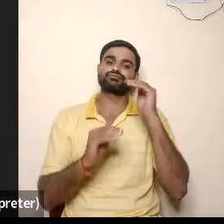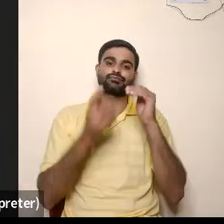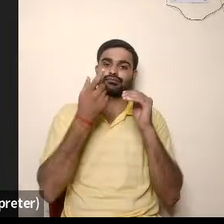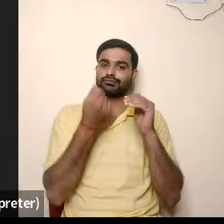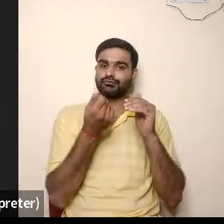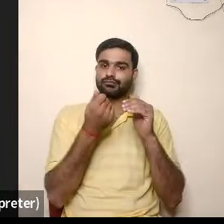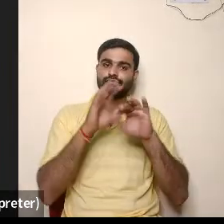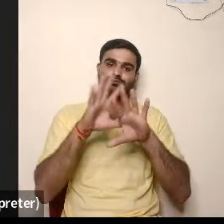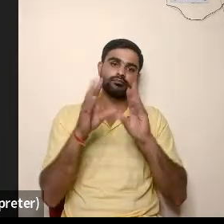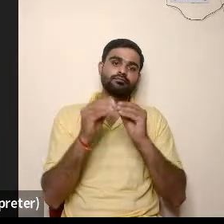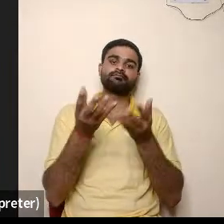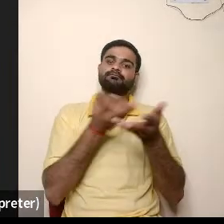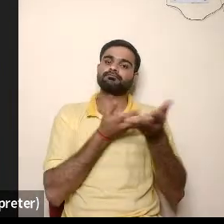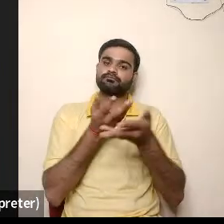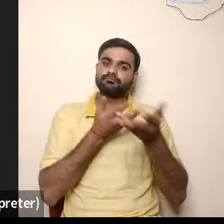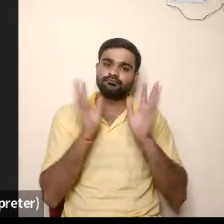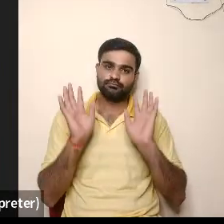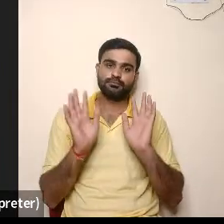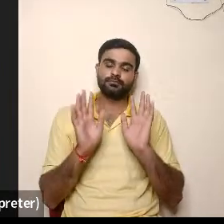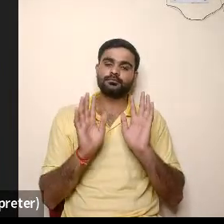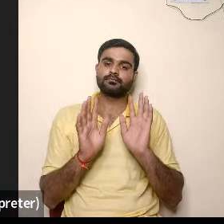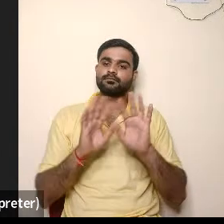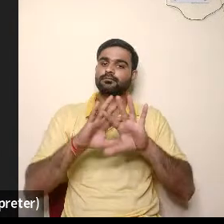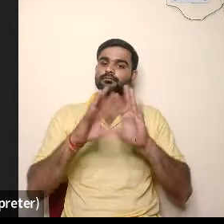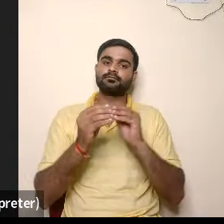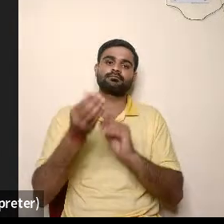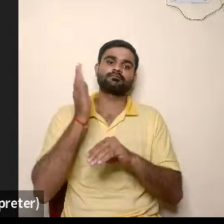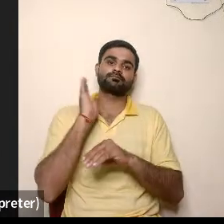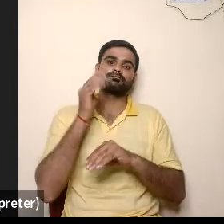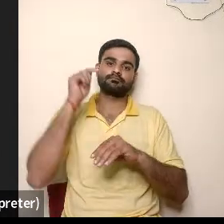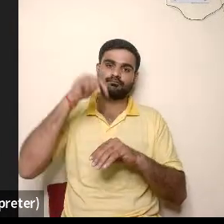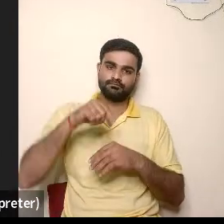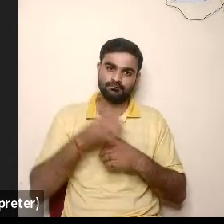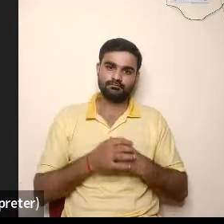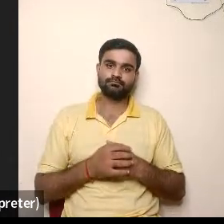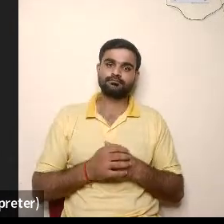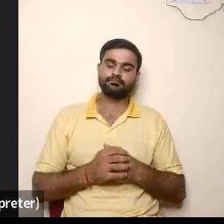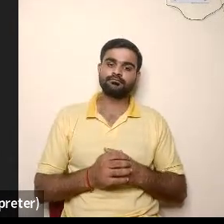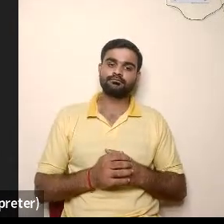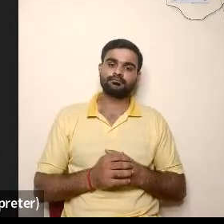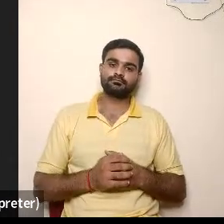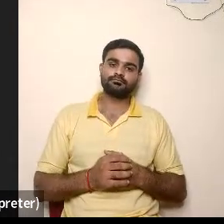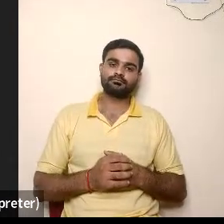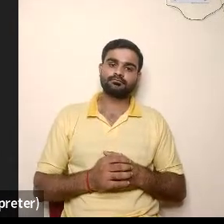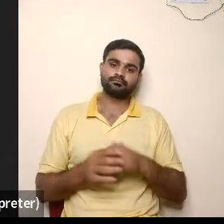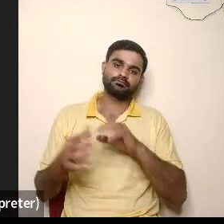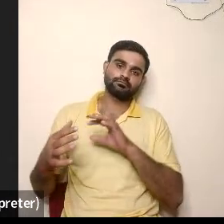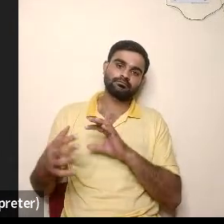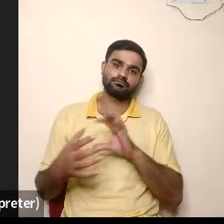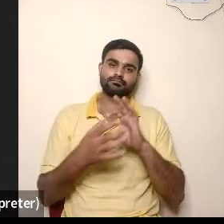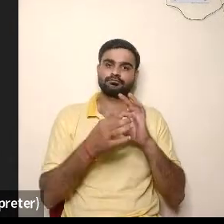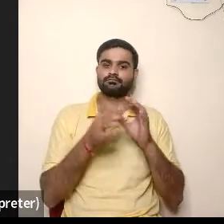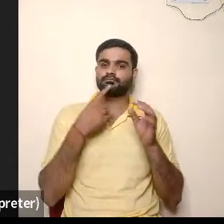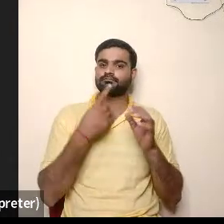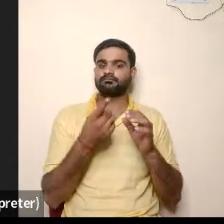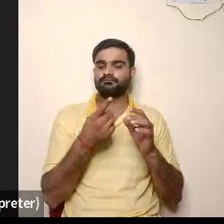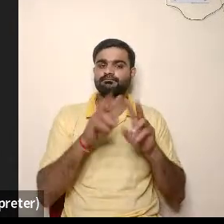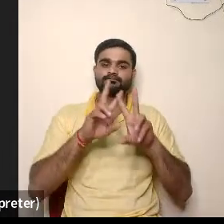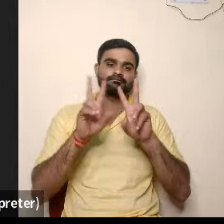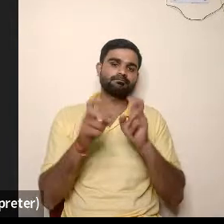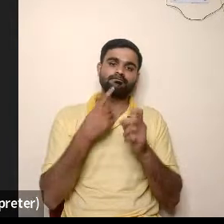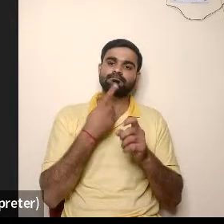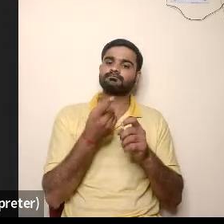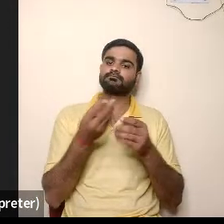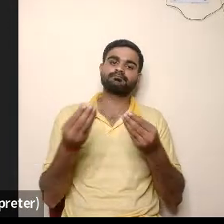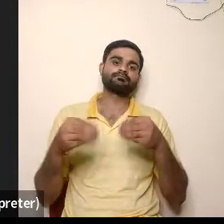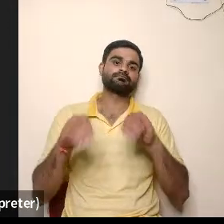as discussions across panels today reveals. So I think that's definitely something